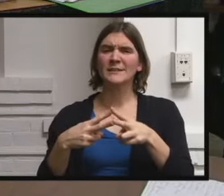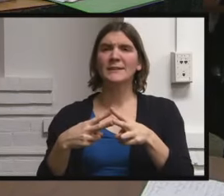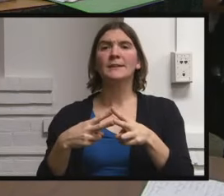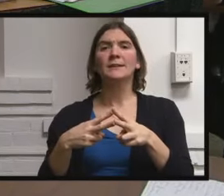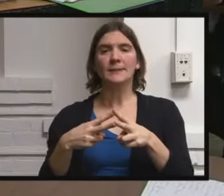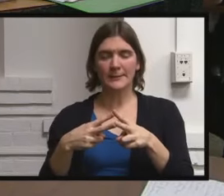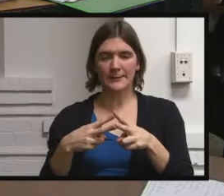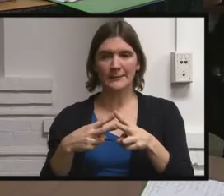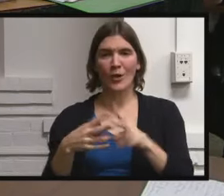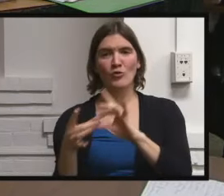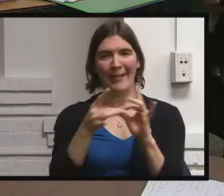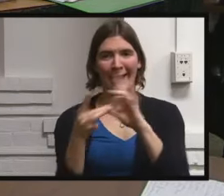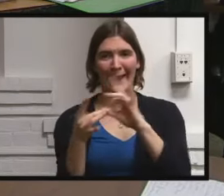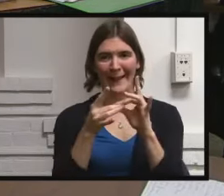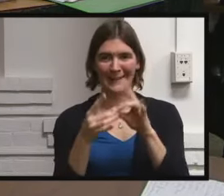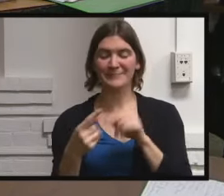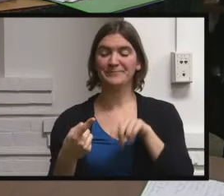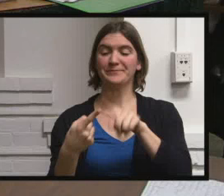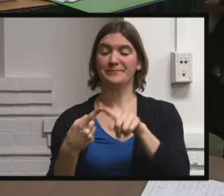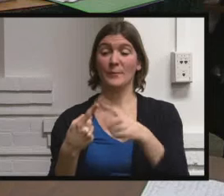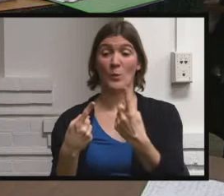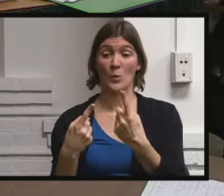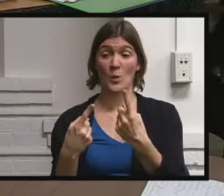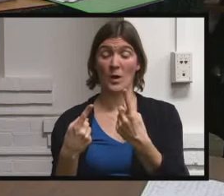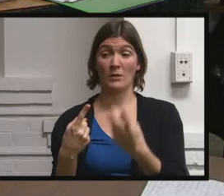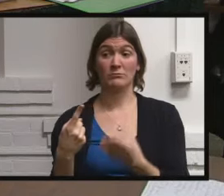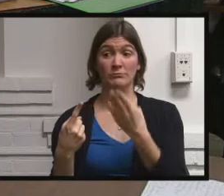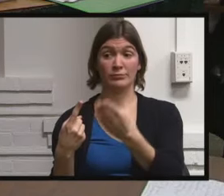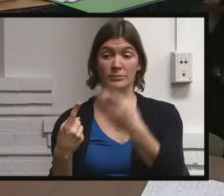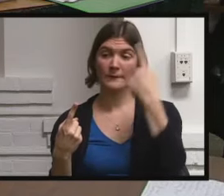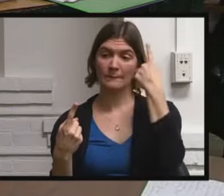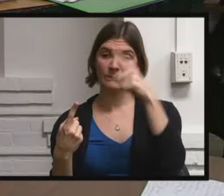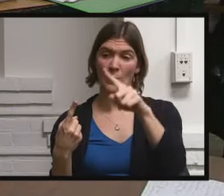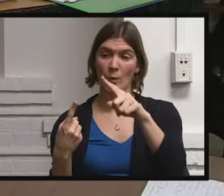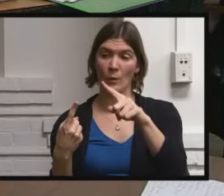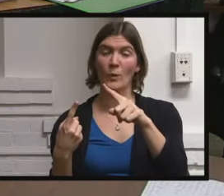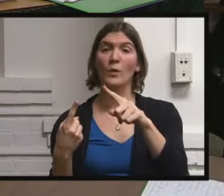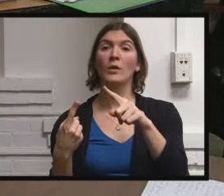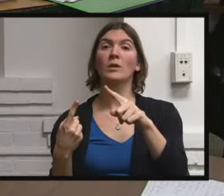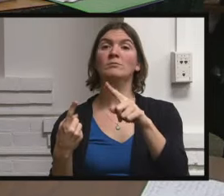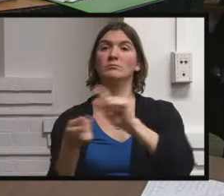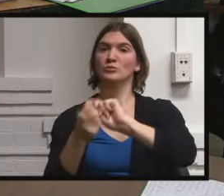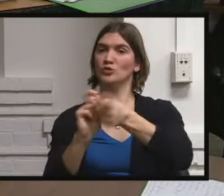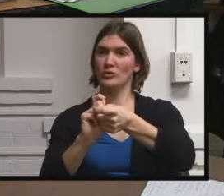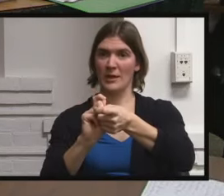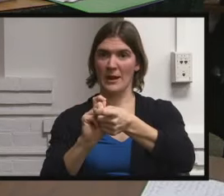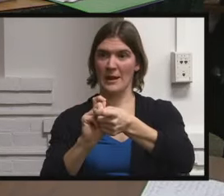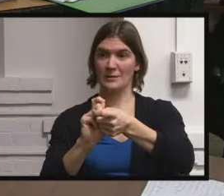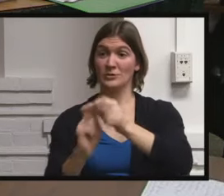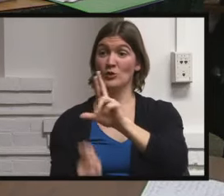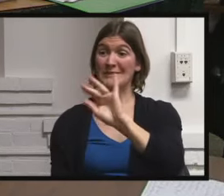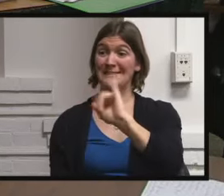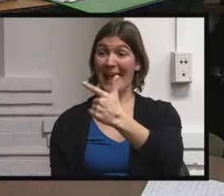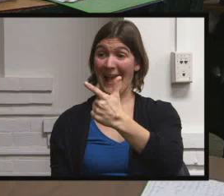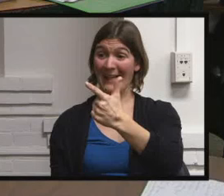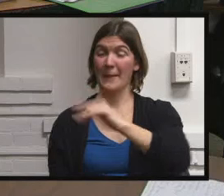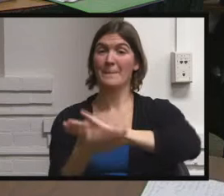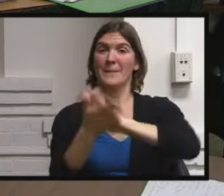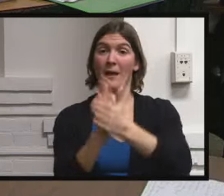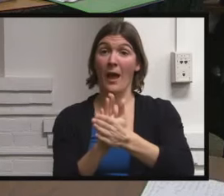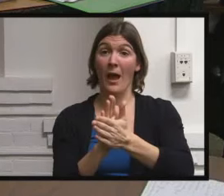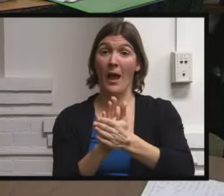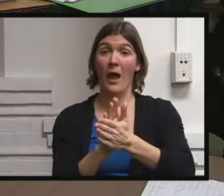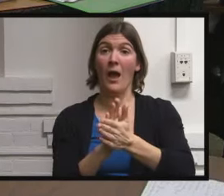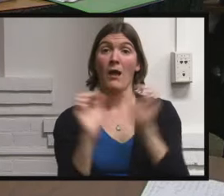interrelated recommendations. One that related to the transition of our recycling program to a single